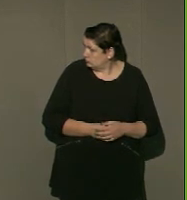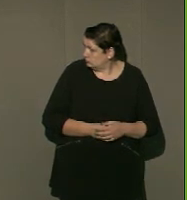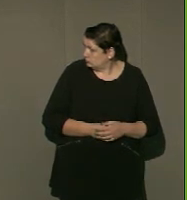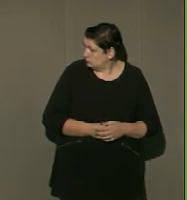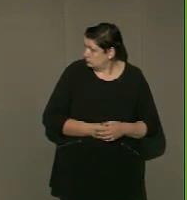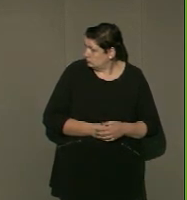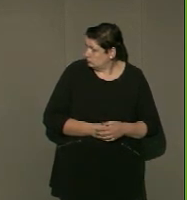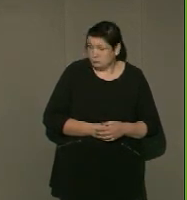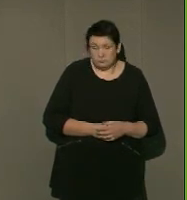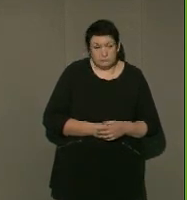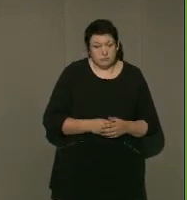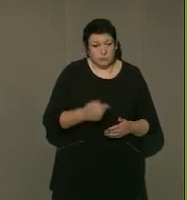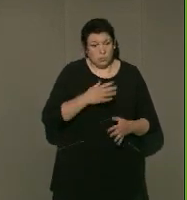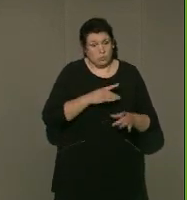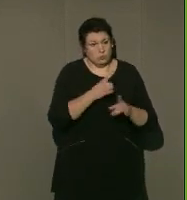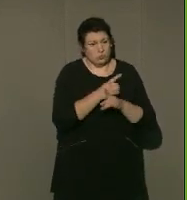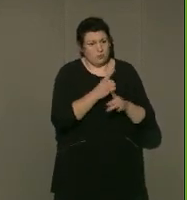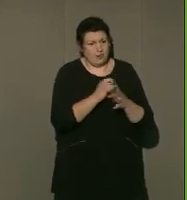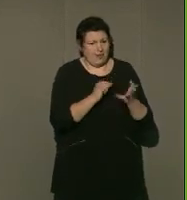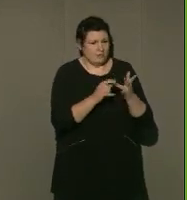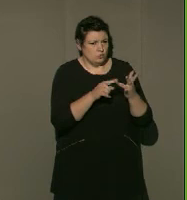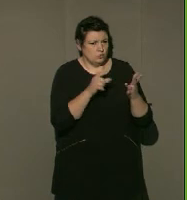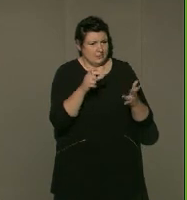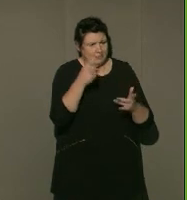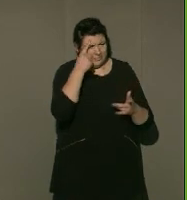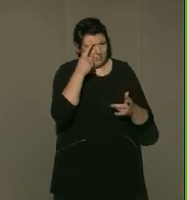the SOC position on referring this